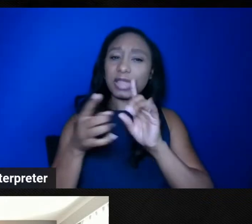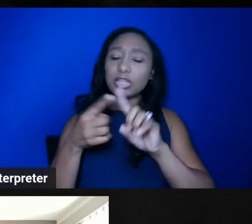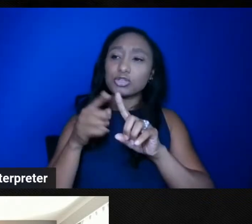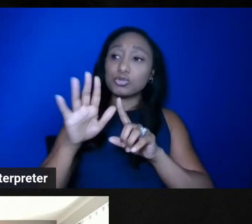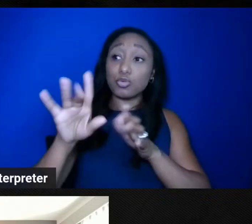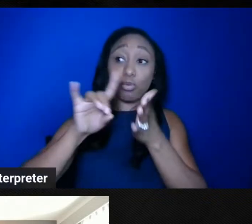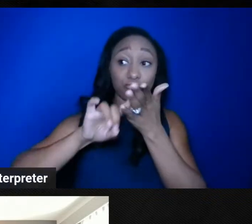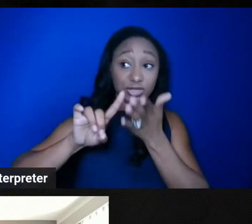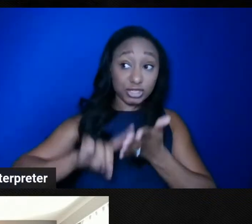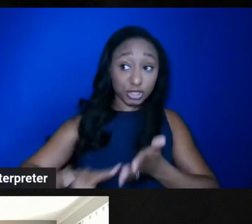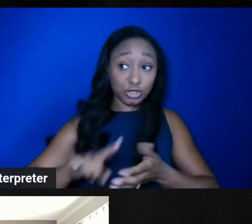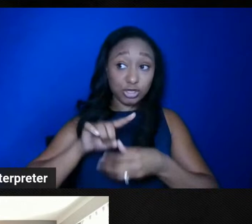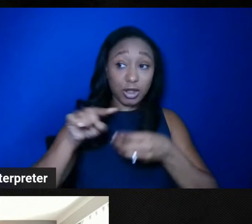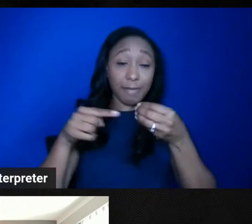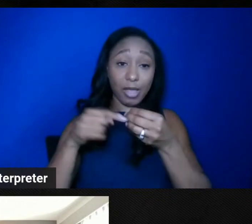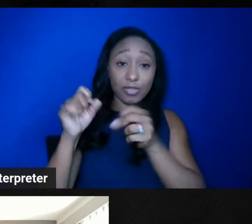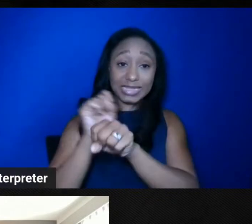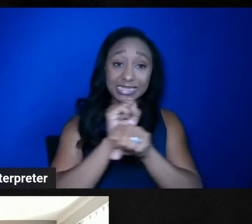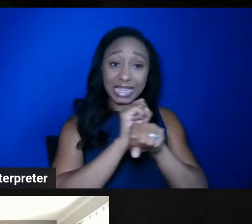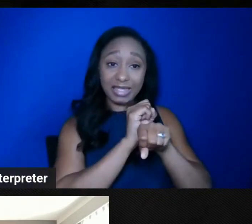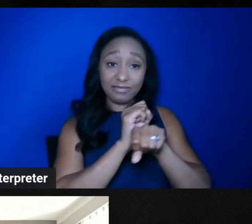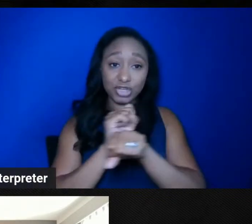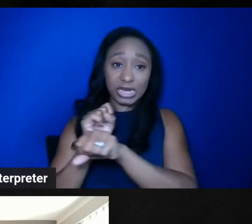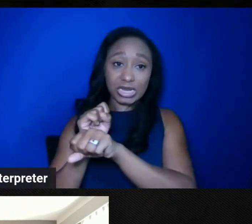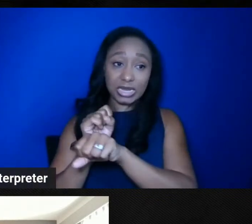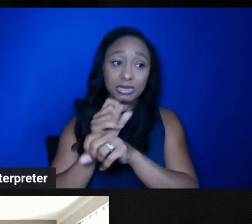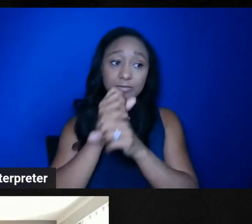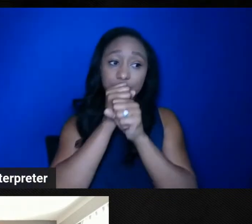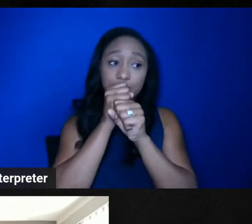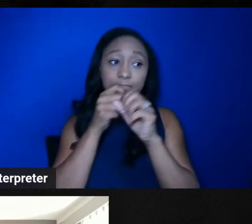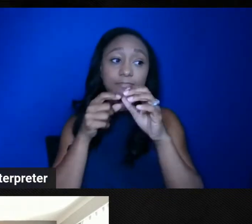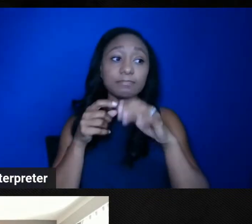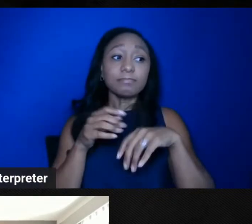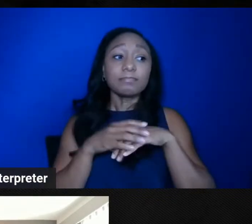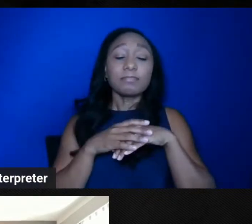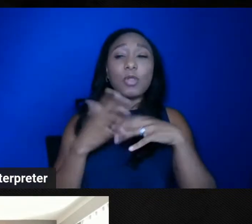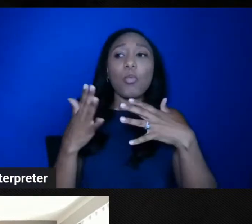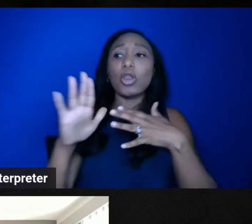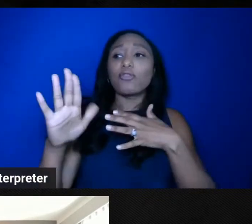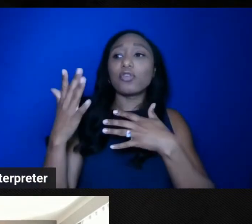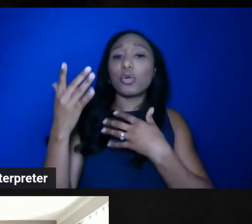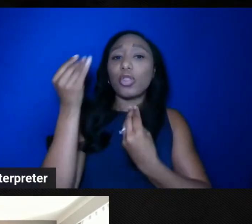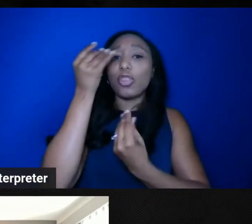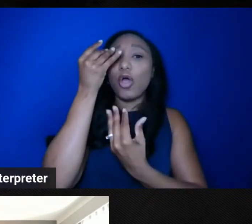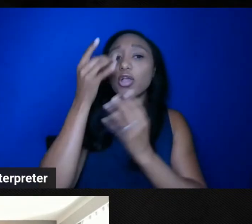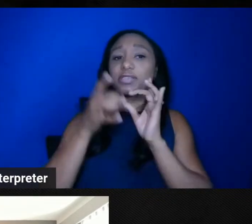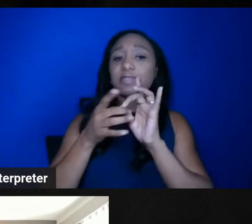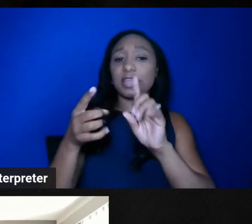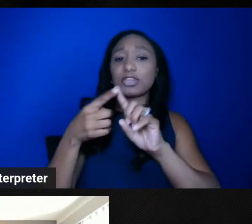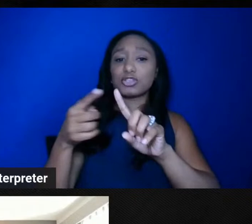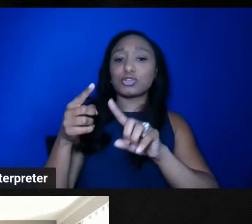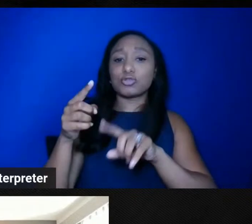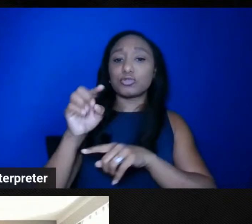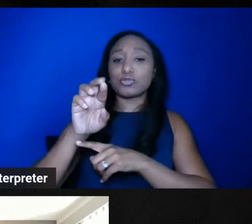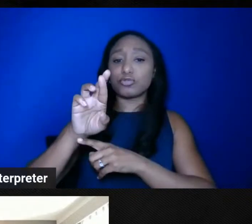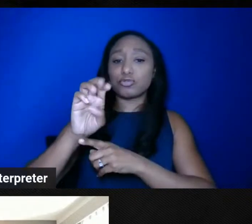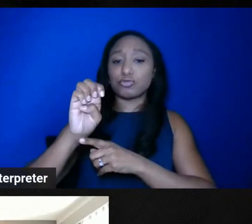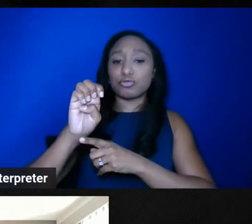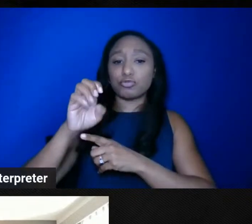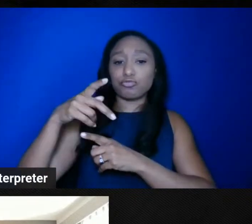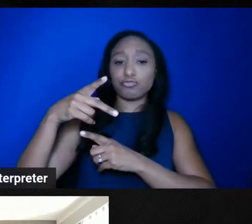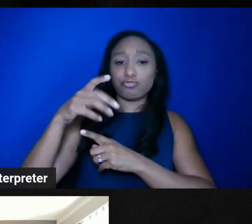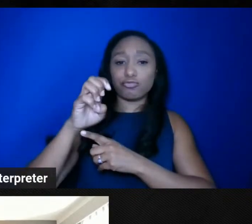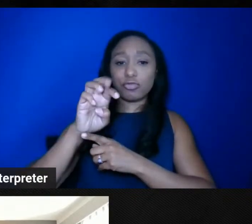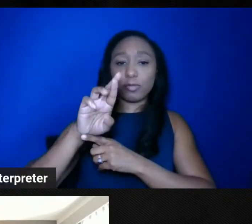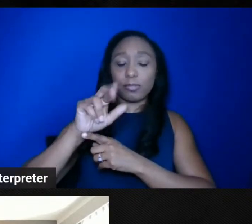research about the slave trade, kidnappers, et cetera, what are your thoughts on reparations? Oh, goodness, right.